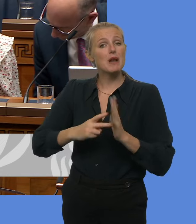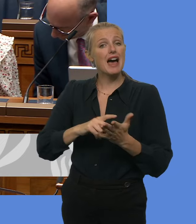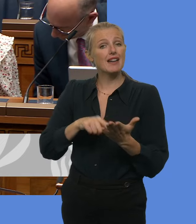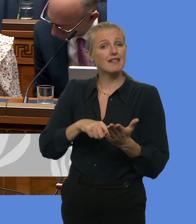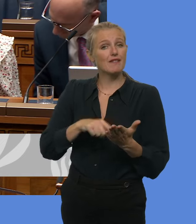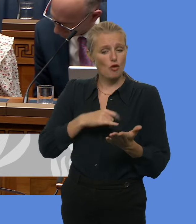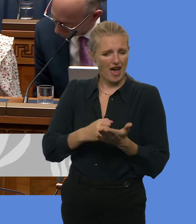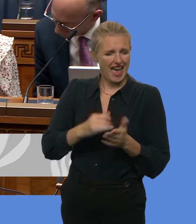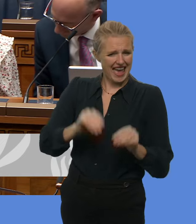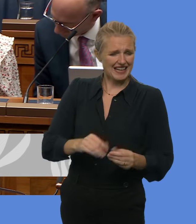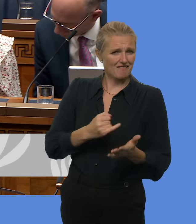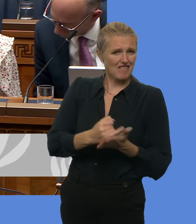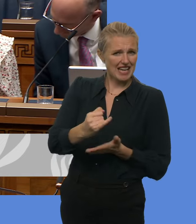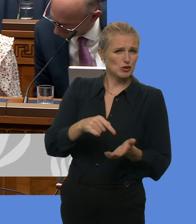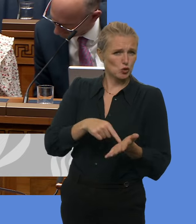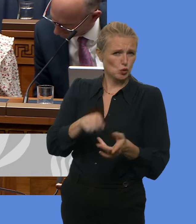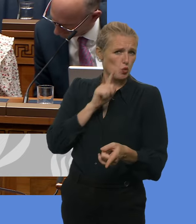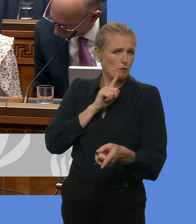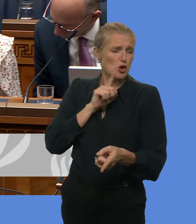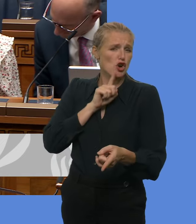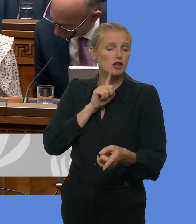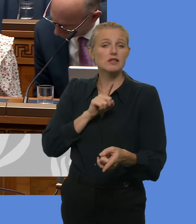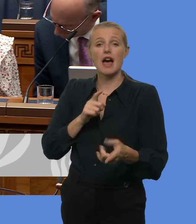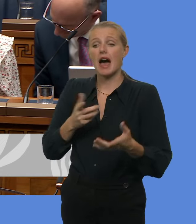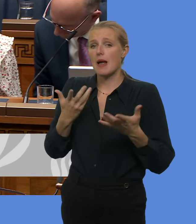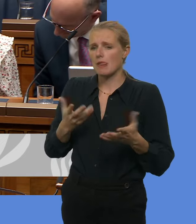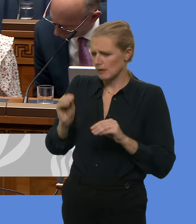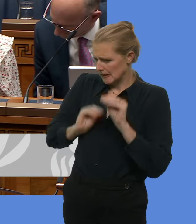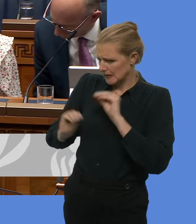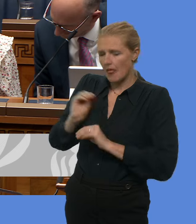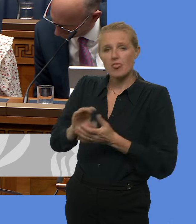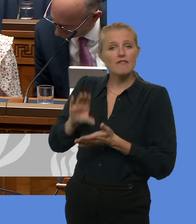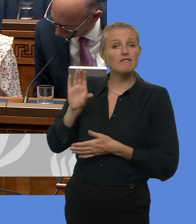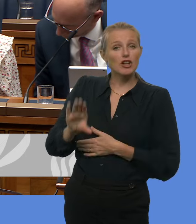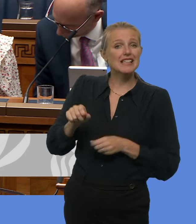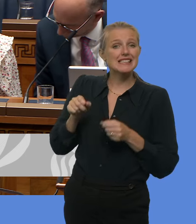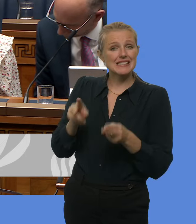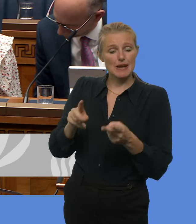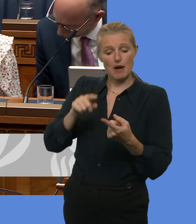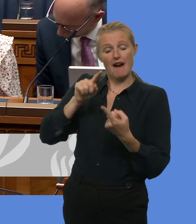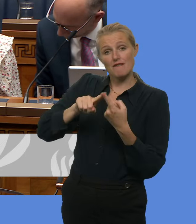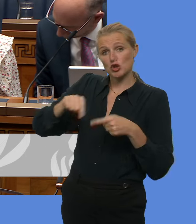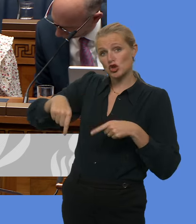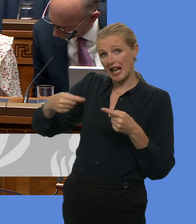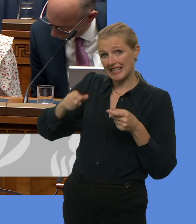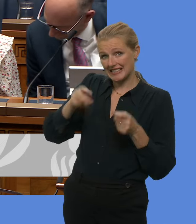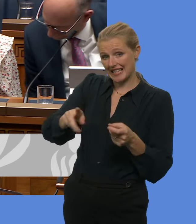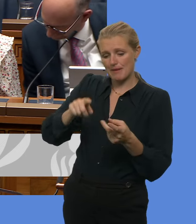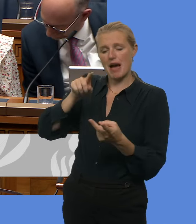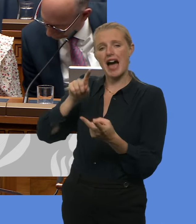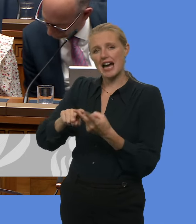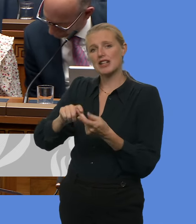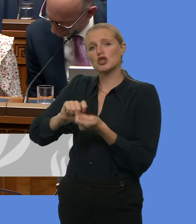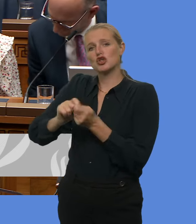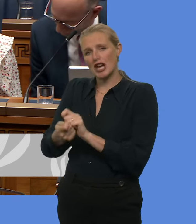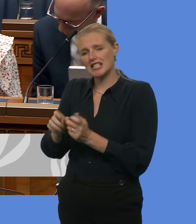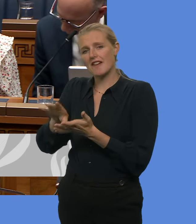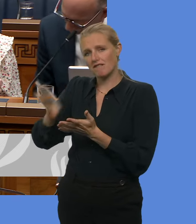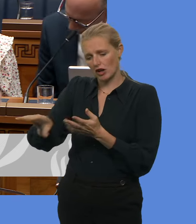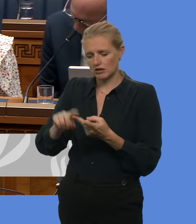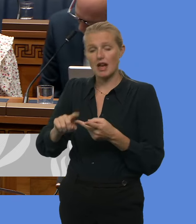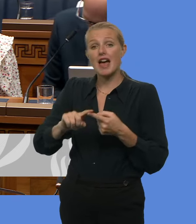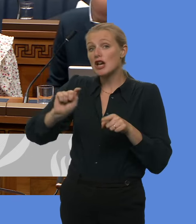currently actively working on the delivery of the funding schemes, both the Challenge Scheme and the Change Fund. So the Challenge Fund will be based